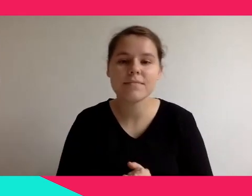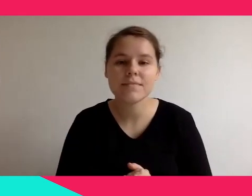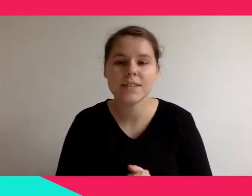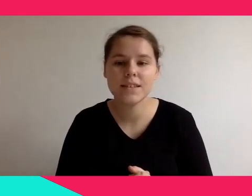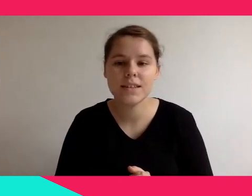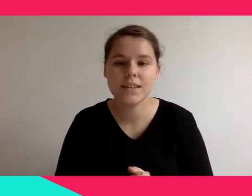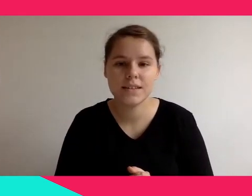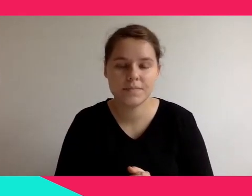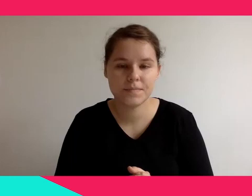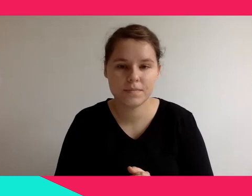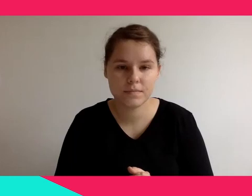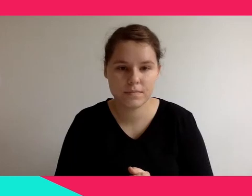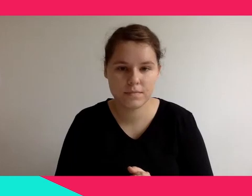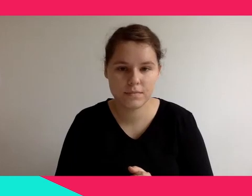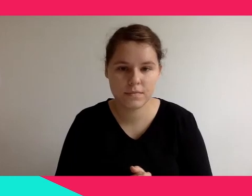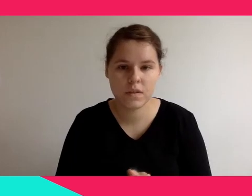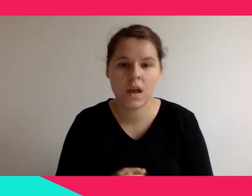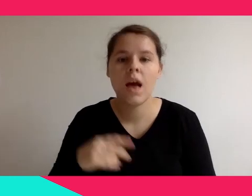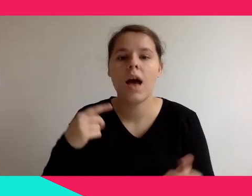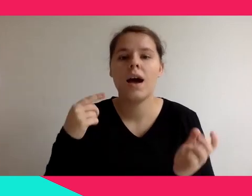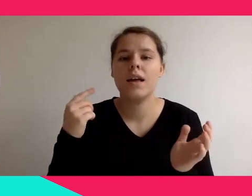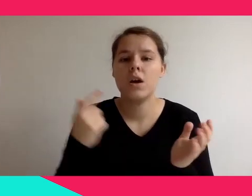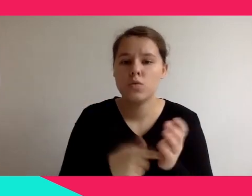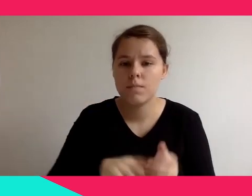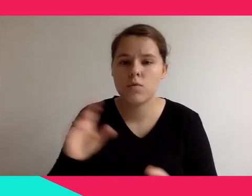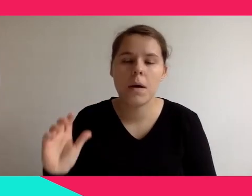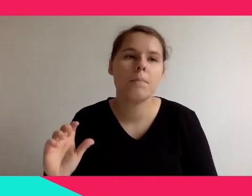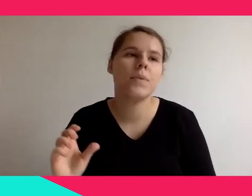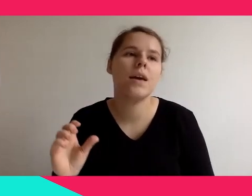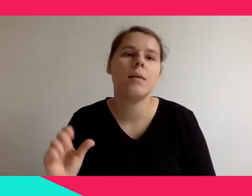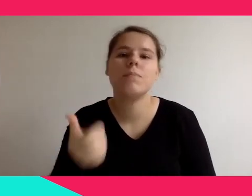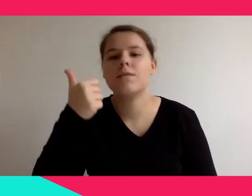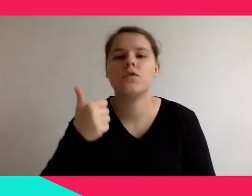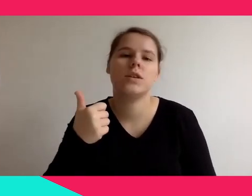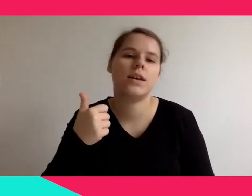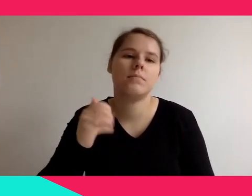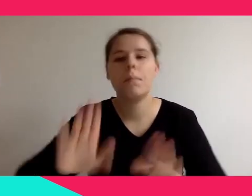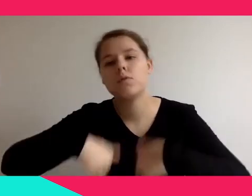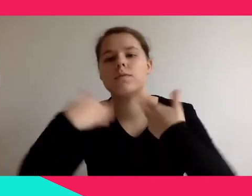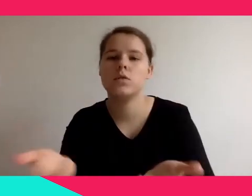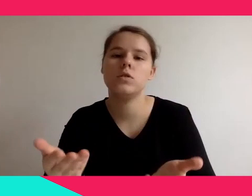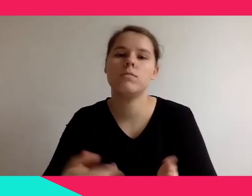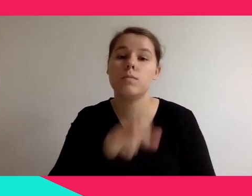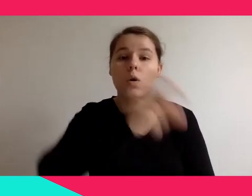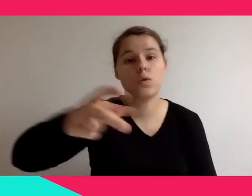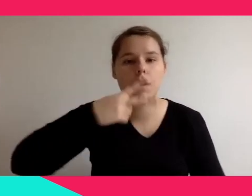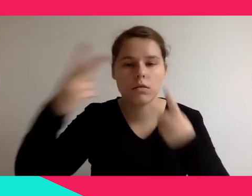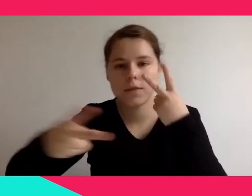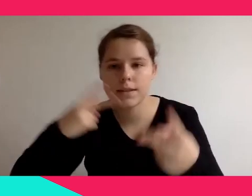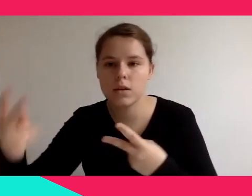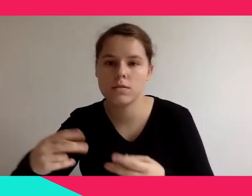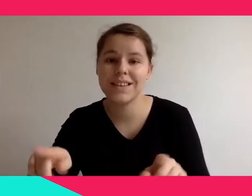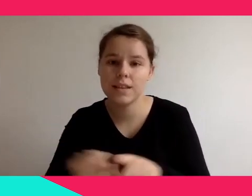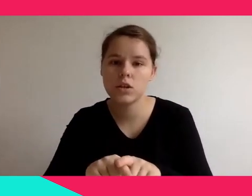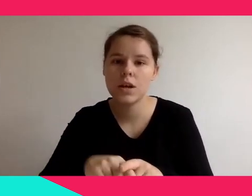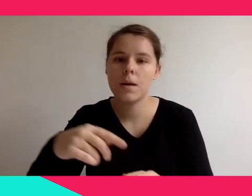our audiences a place where they could add their knowledge. But this was this was not the right approach.